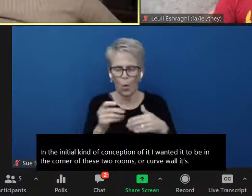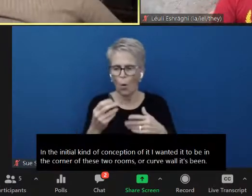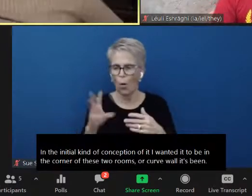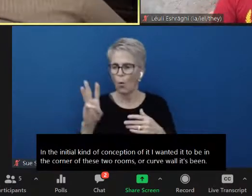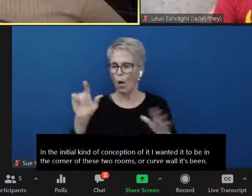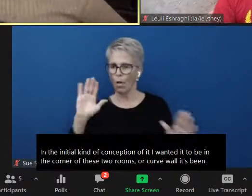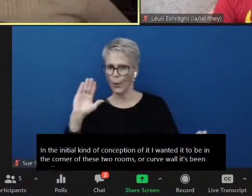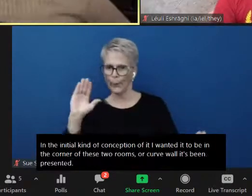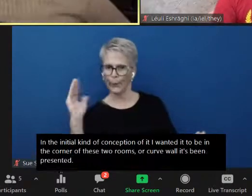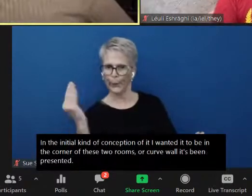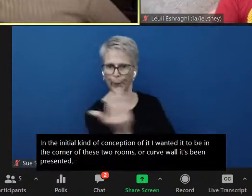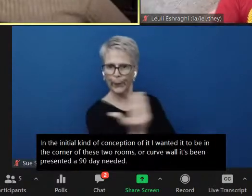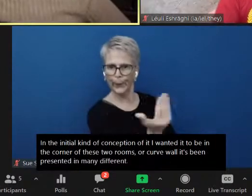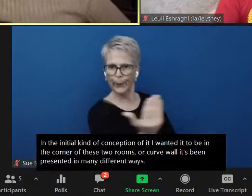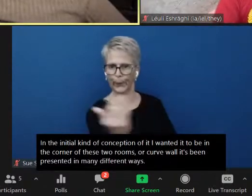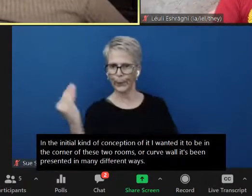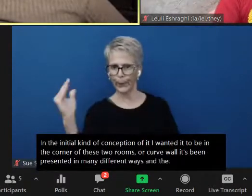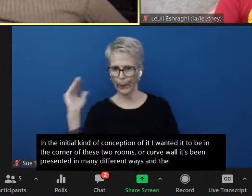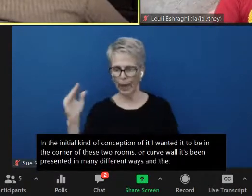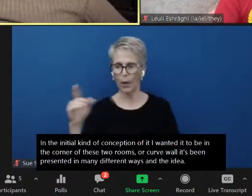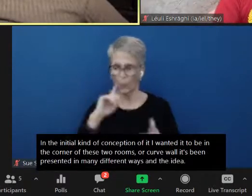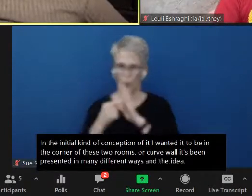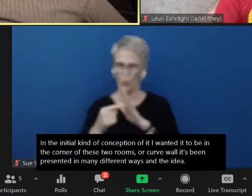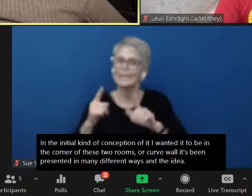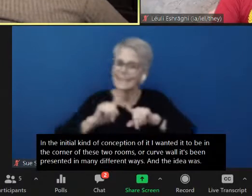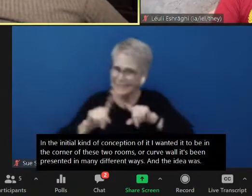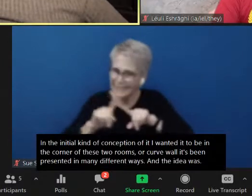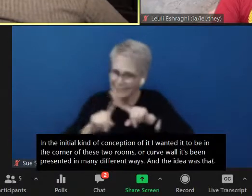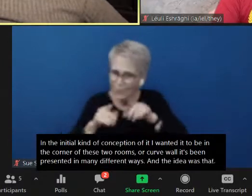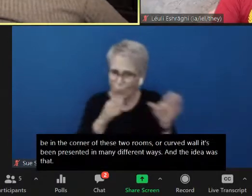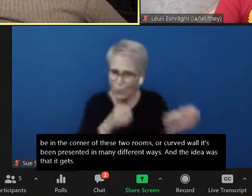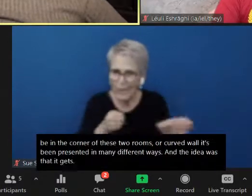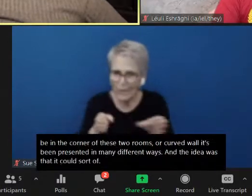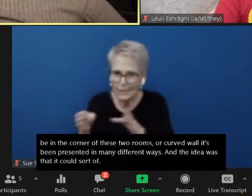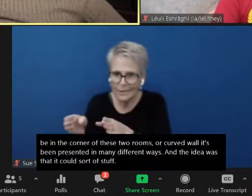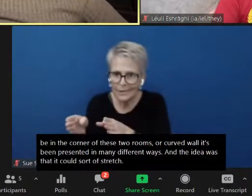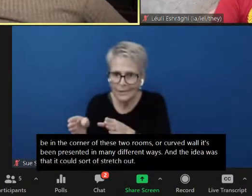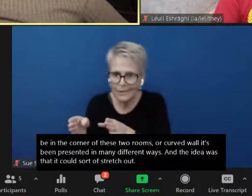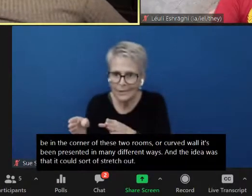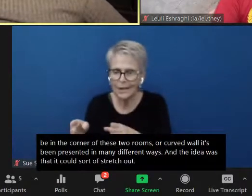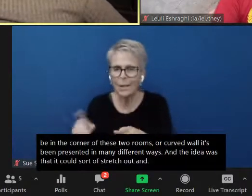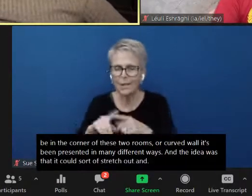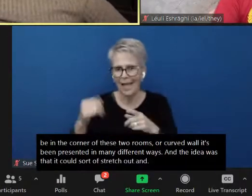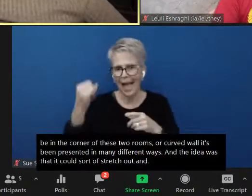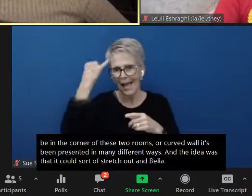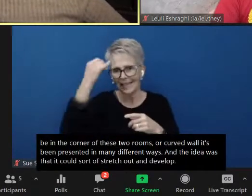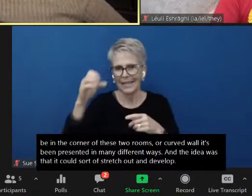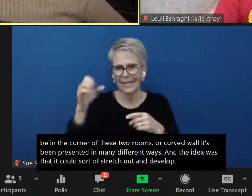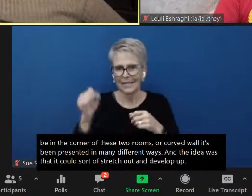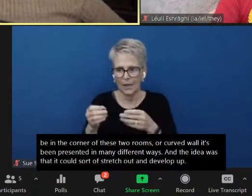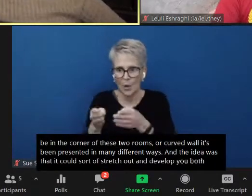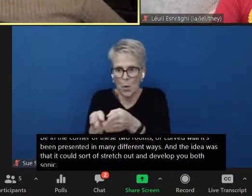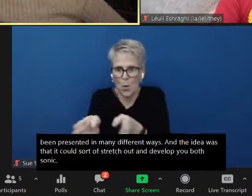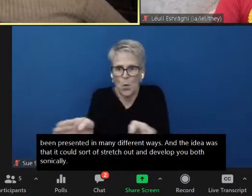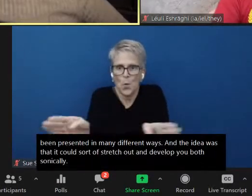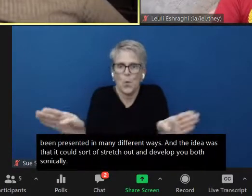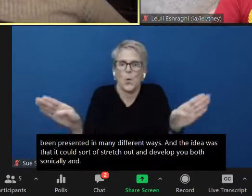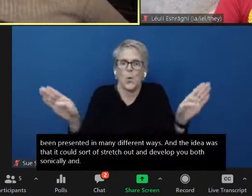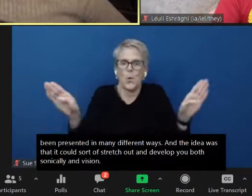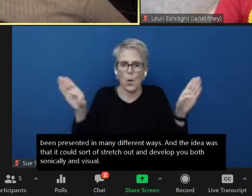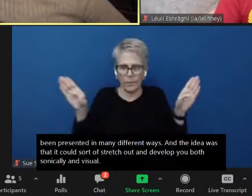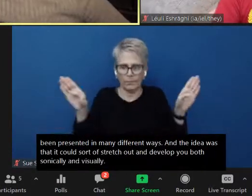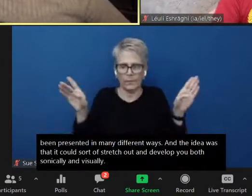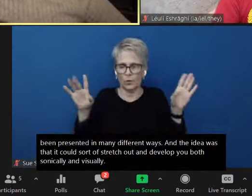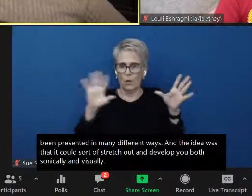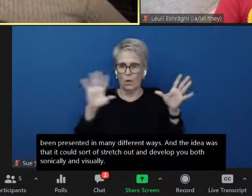been presented in many different ways. And the idea was that it could sort of stretch out and envelop you both sonically and